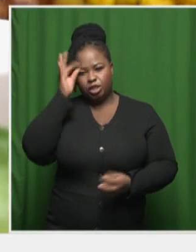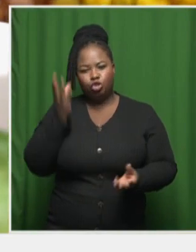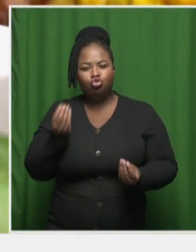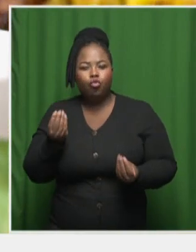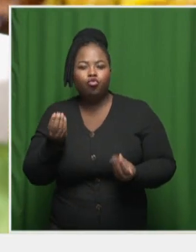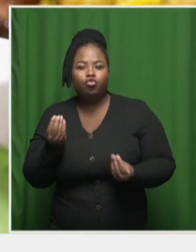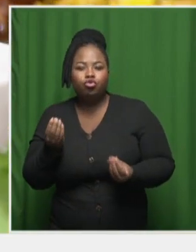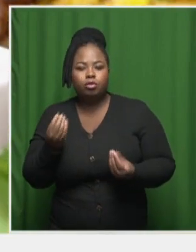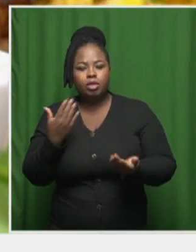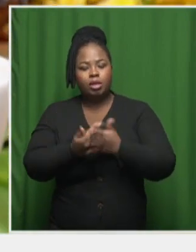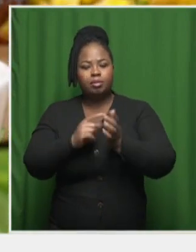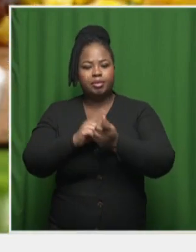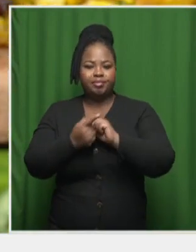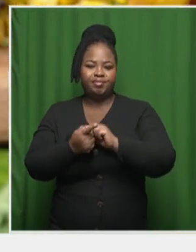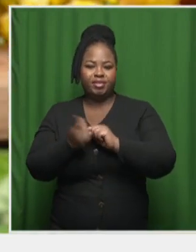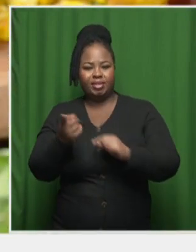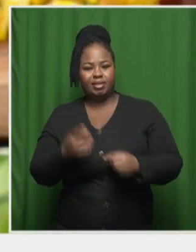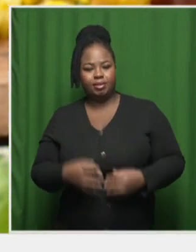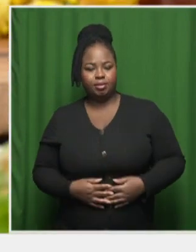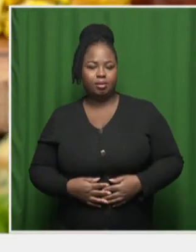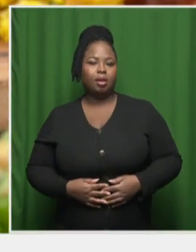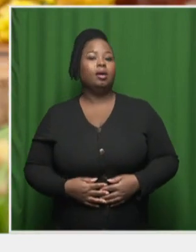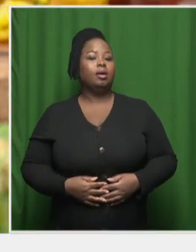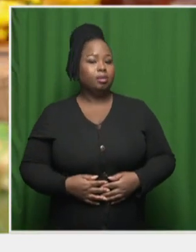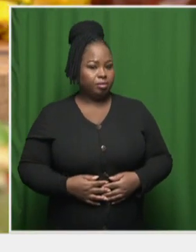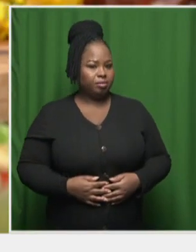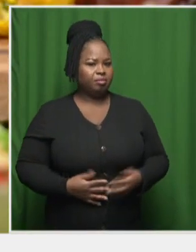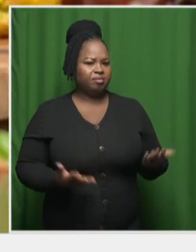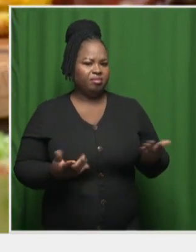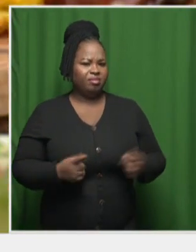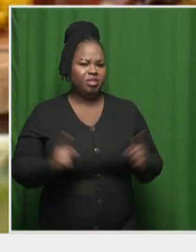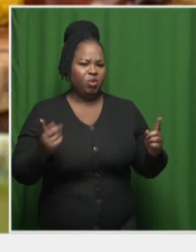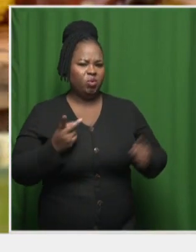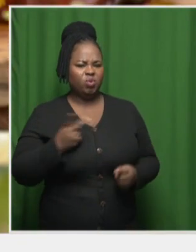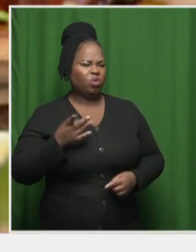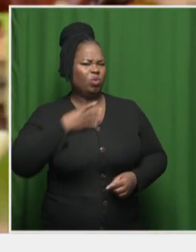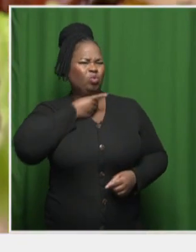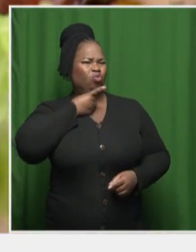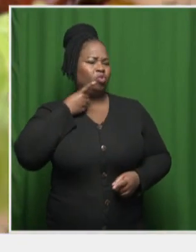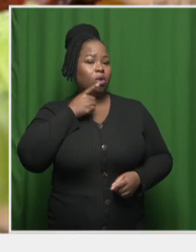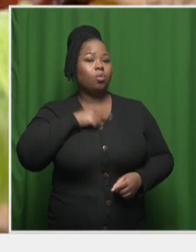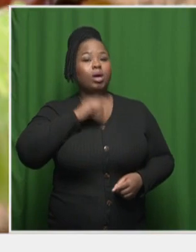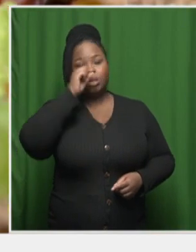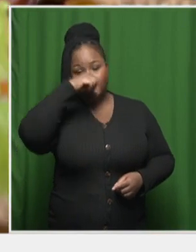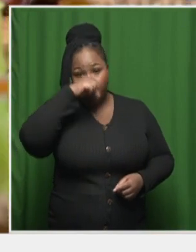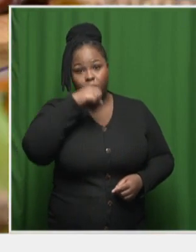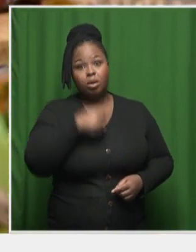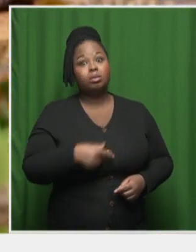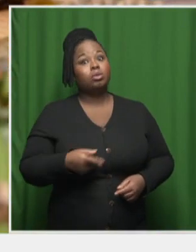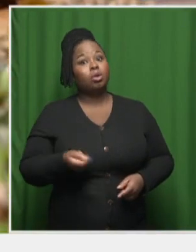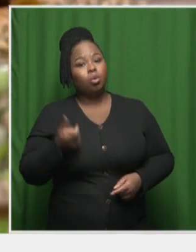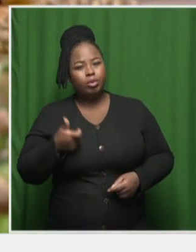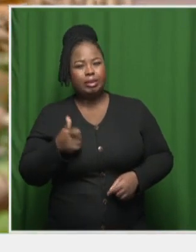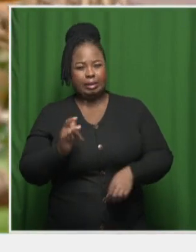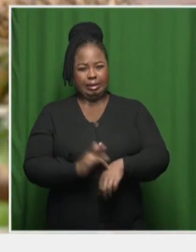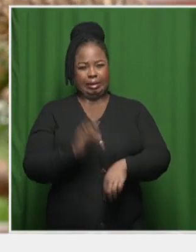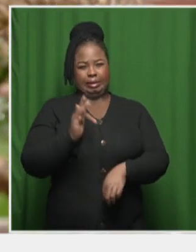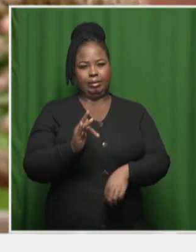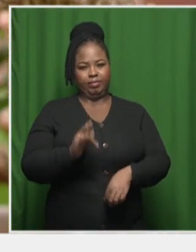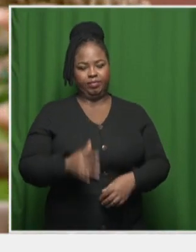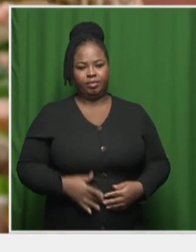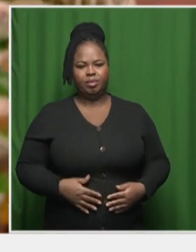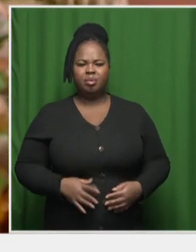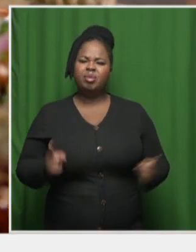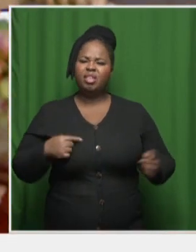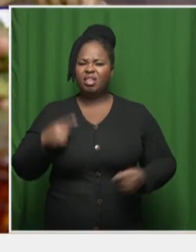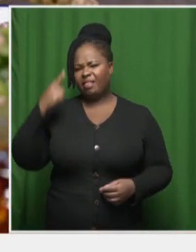fluffy pulled pork ready to go. Yeah, and you also don't want it to be too dry. Pork is one of those, like, it's almost like a sensitive, you don't but want I